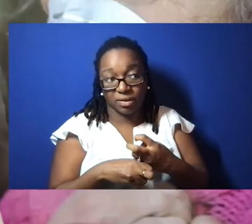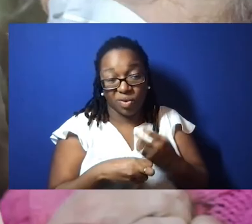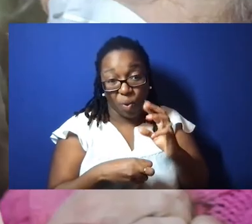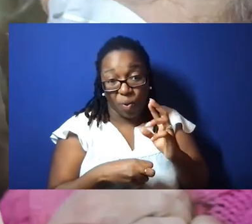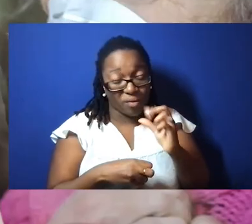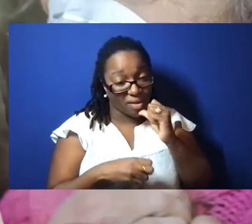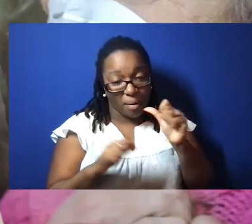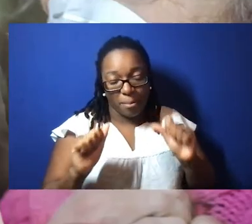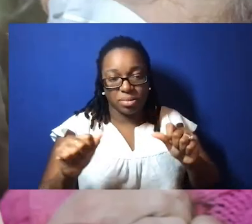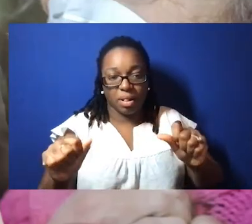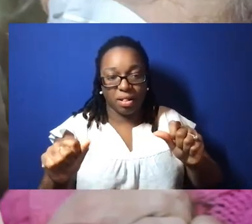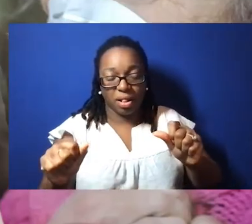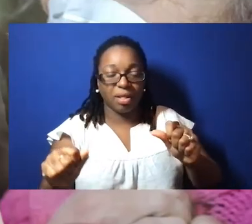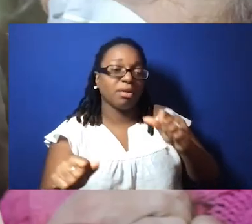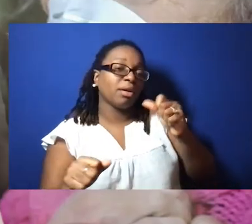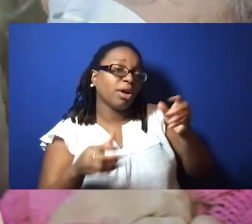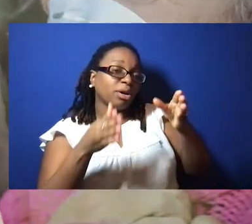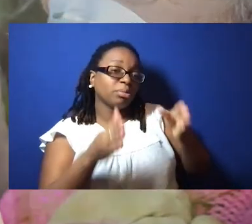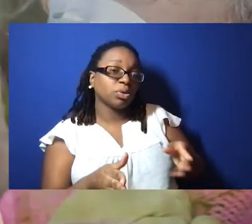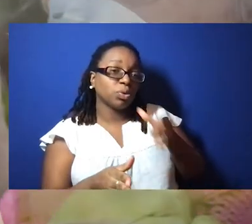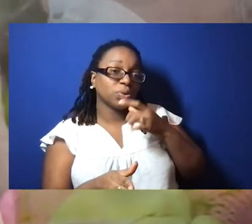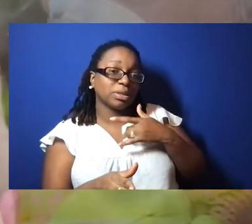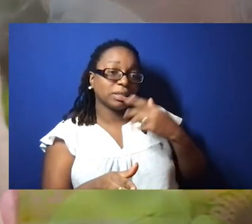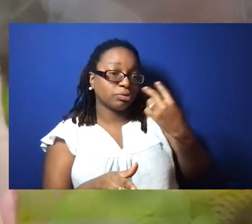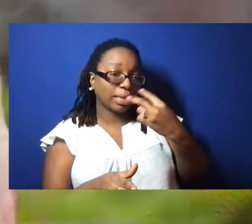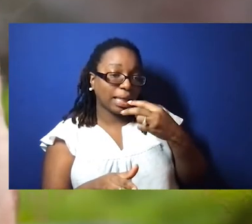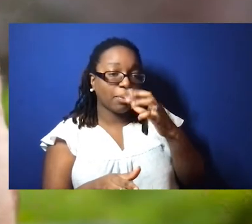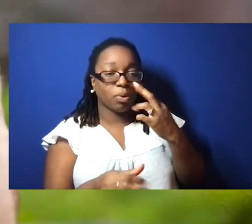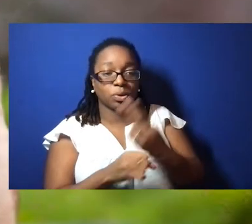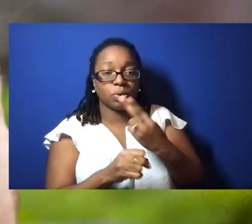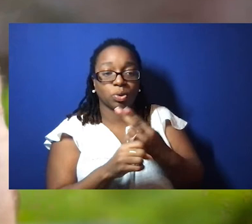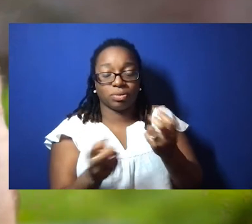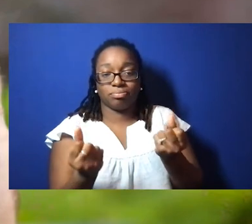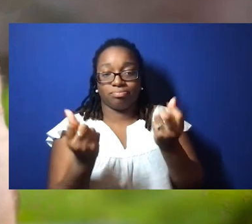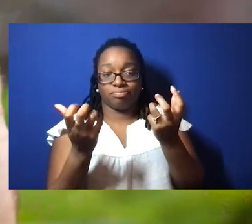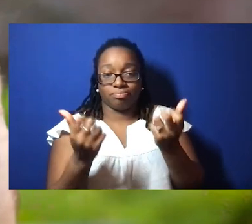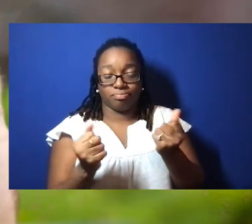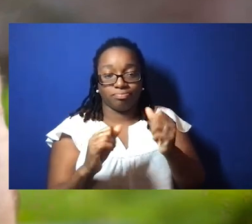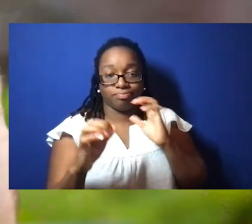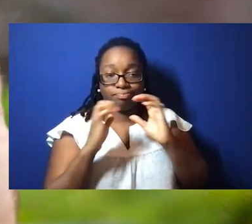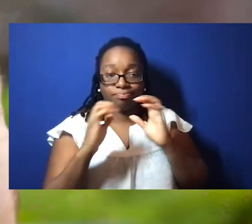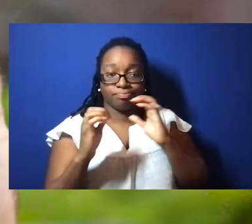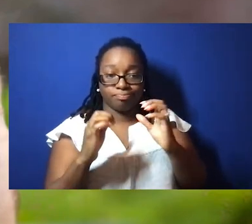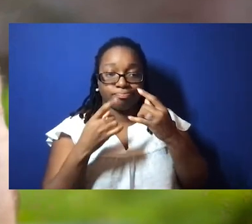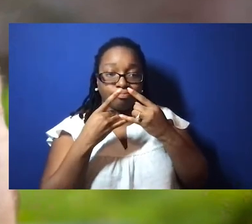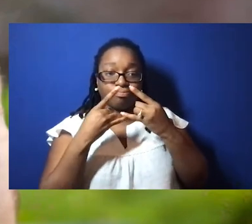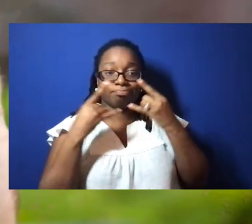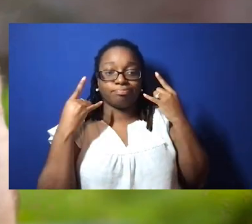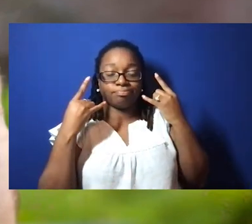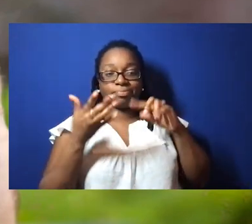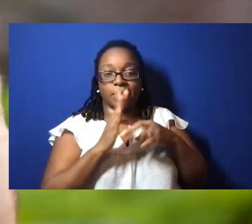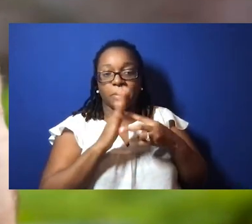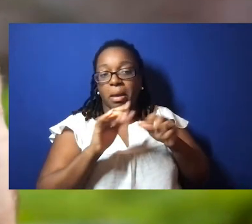an impossible task. For a person who reads lips or uses sign language to communicate,